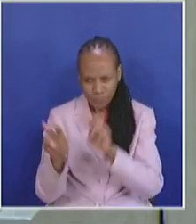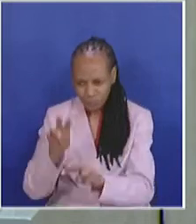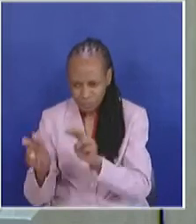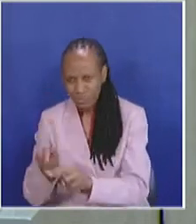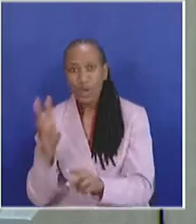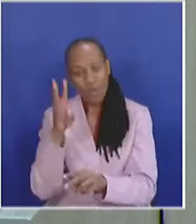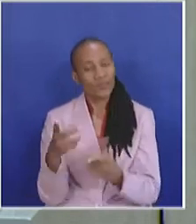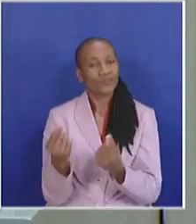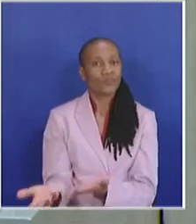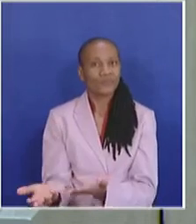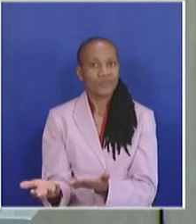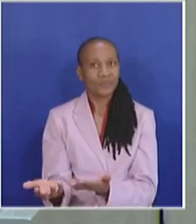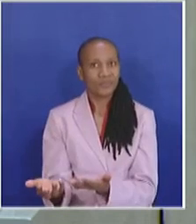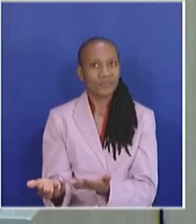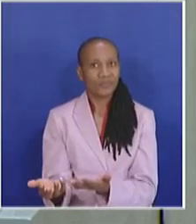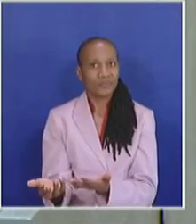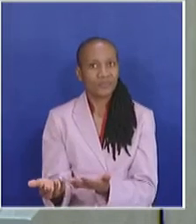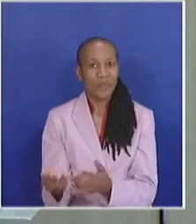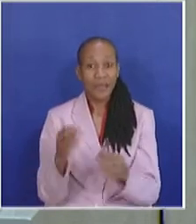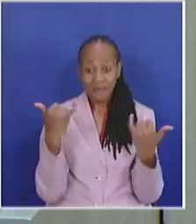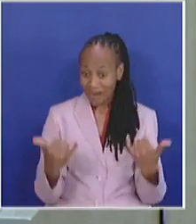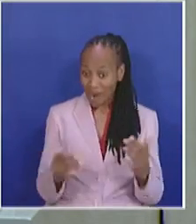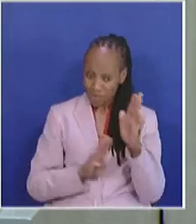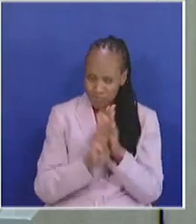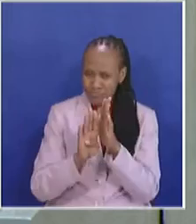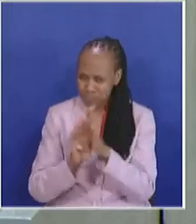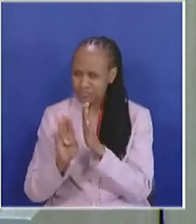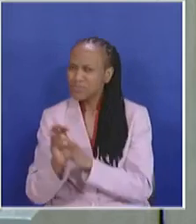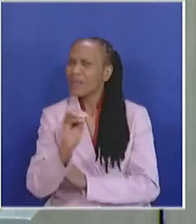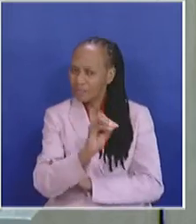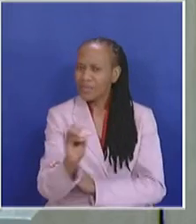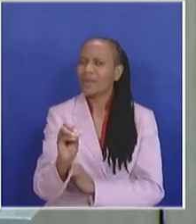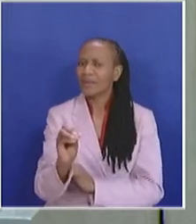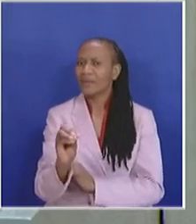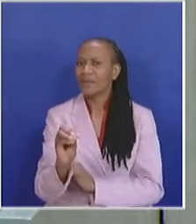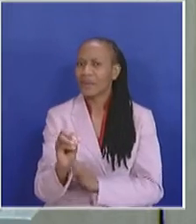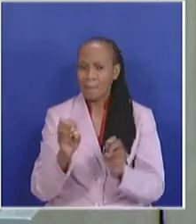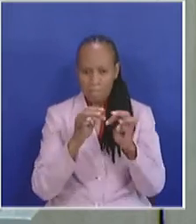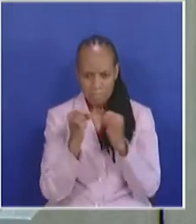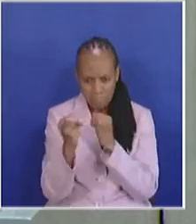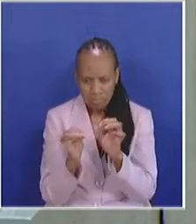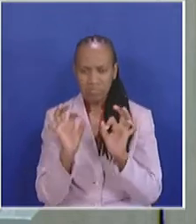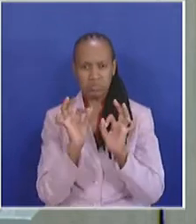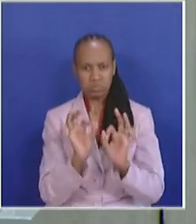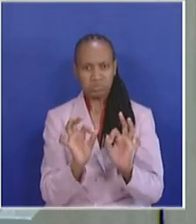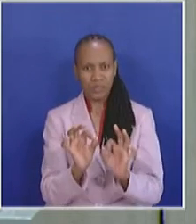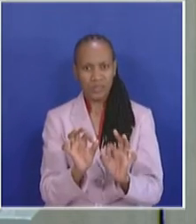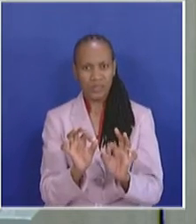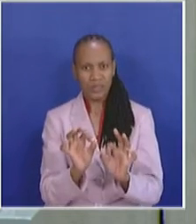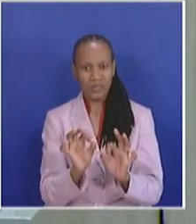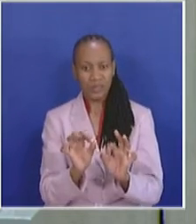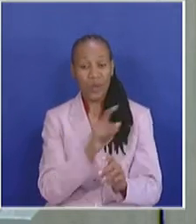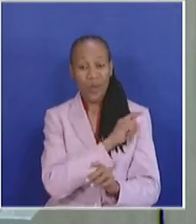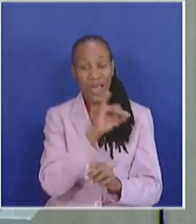infrastructure investment. There has been a lot of improvement in infrastructure delivery and maintenance as a result of the introduction